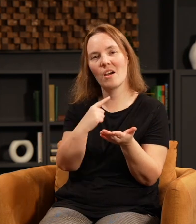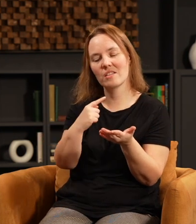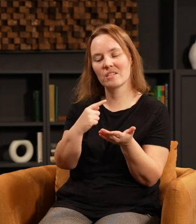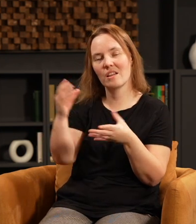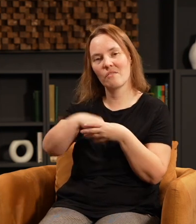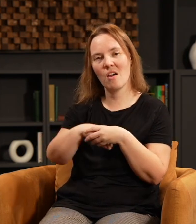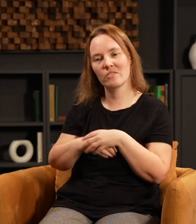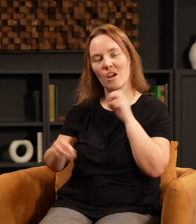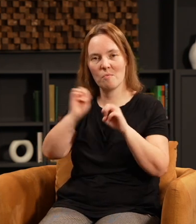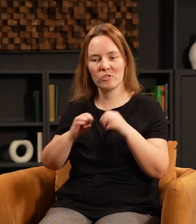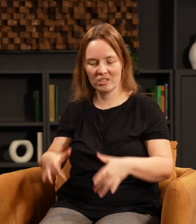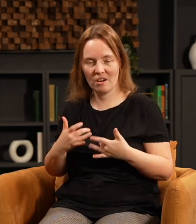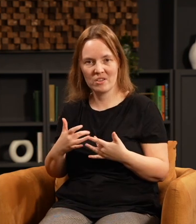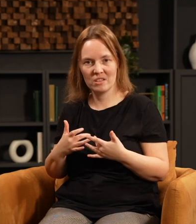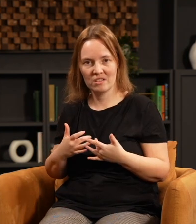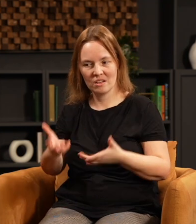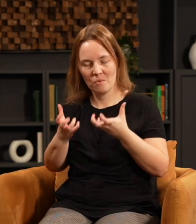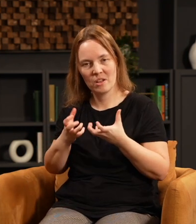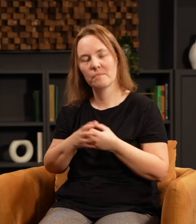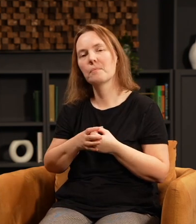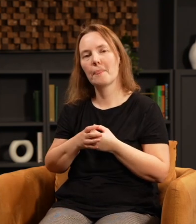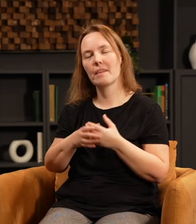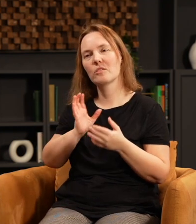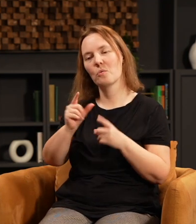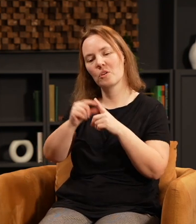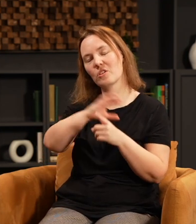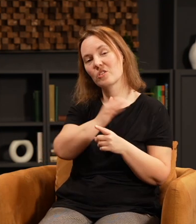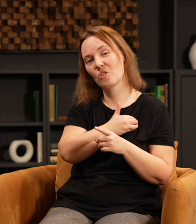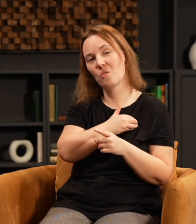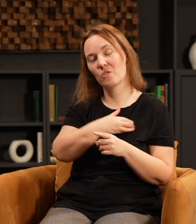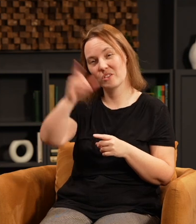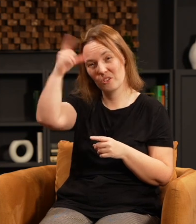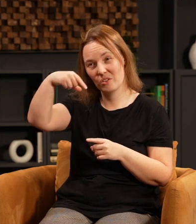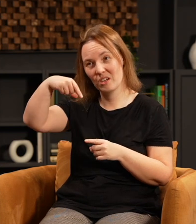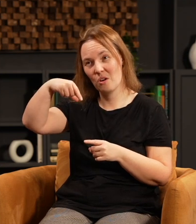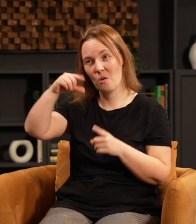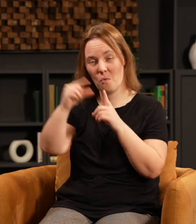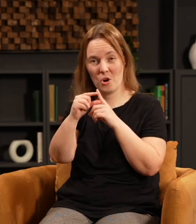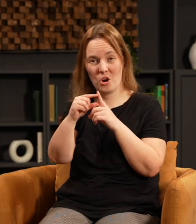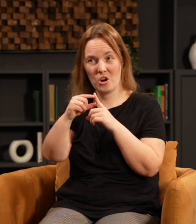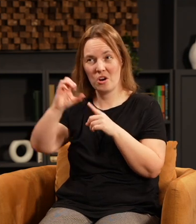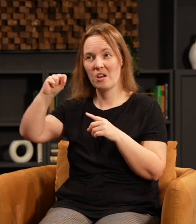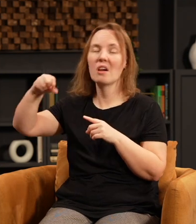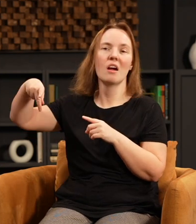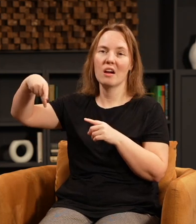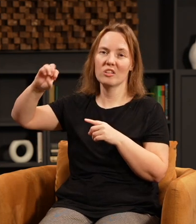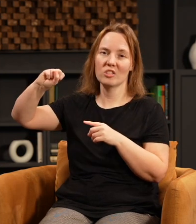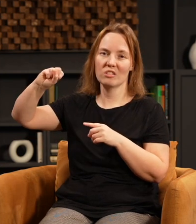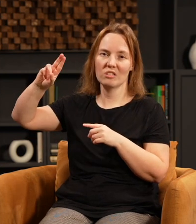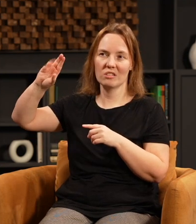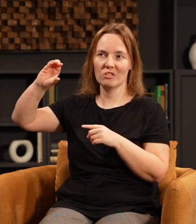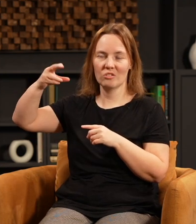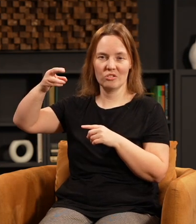our feelings, our will. The word soul is actually the Greek word psuche. It's from psuche that we get our English word